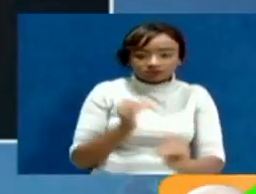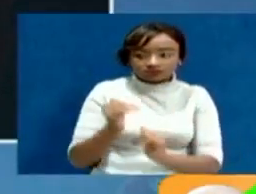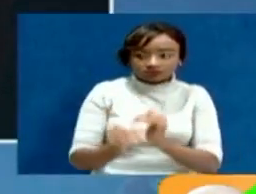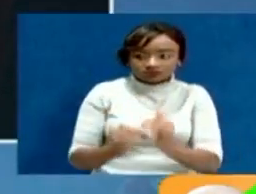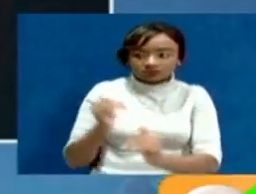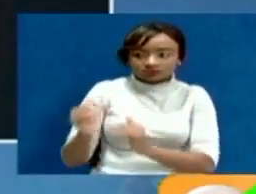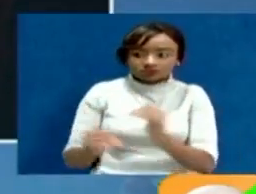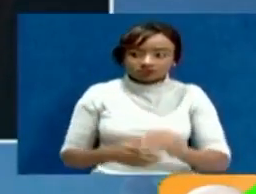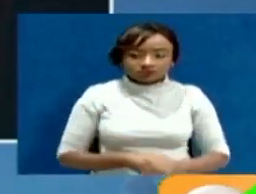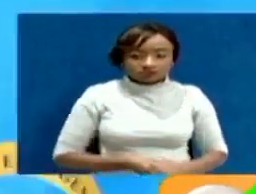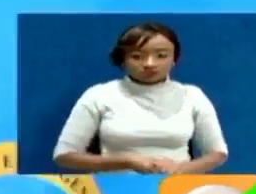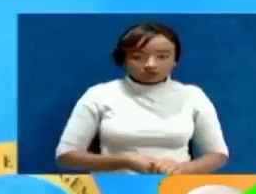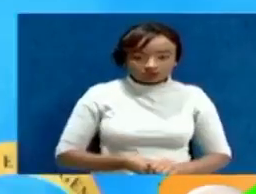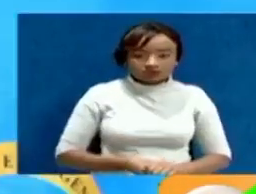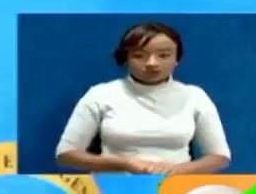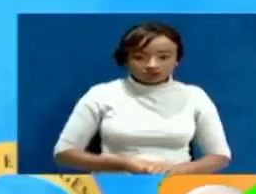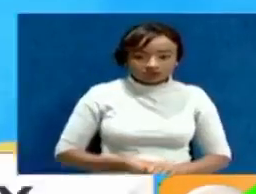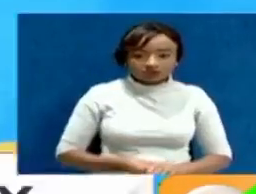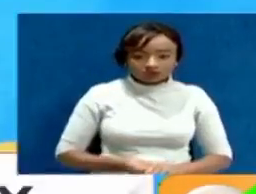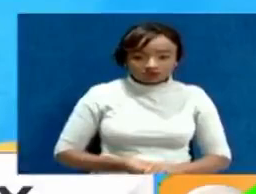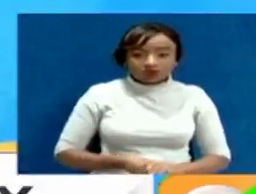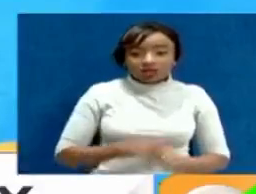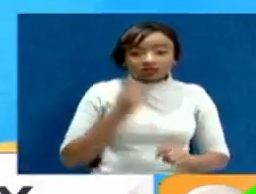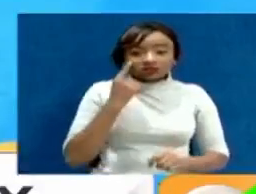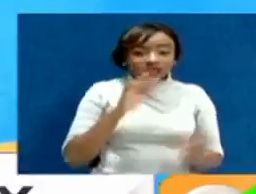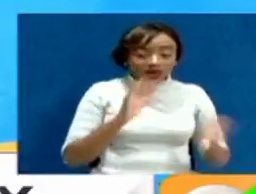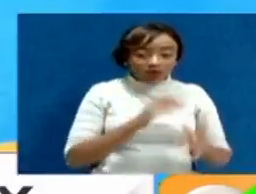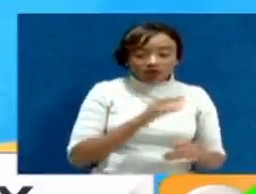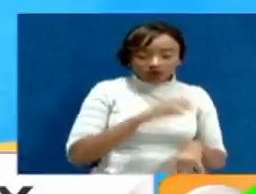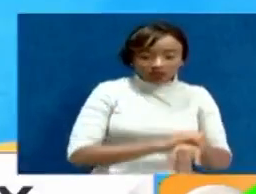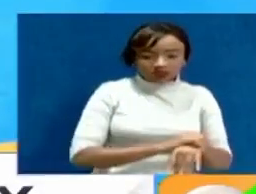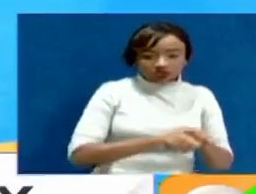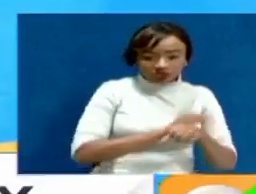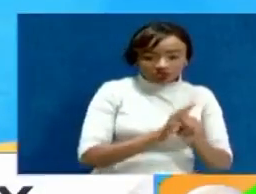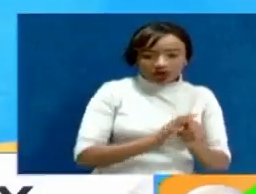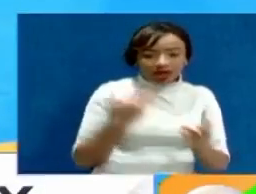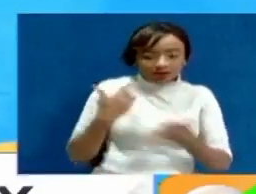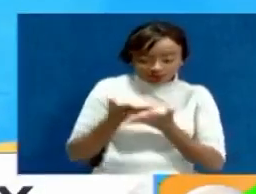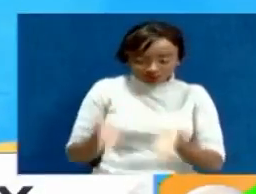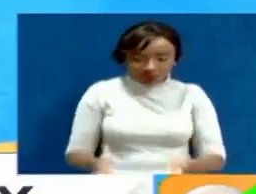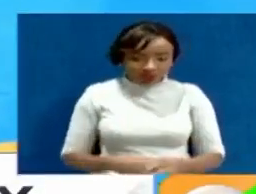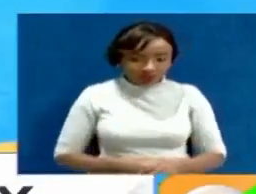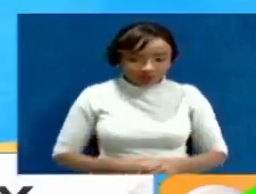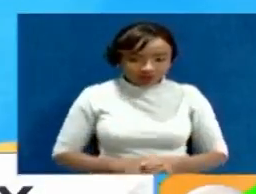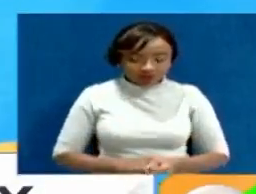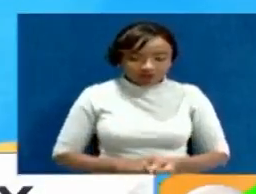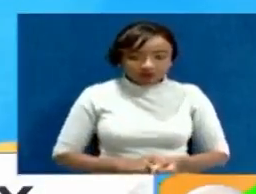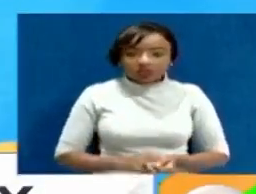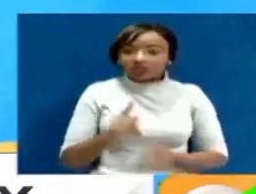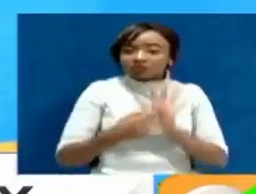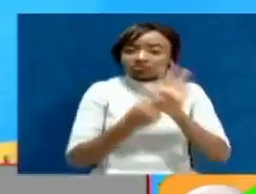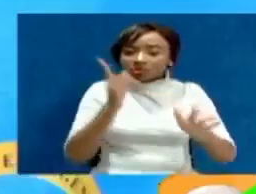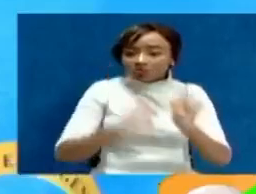2%. Again, if we look at the change in positivity rate from the beginning of this pandemic to where we are today, it points out